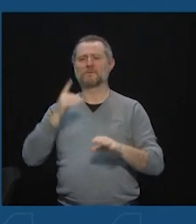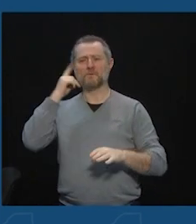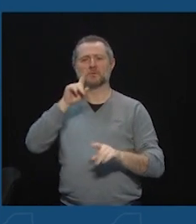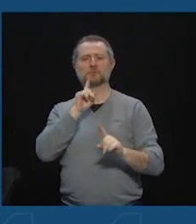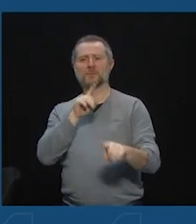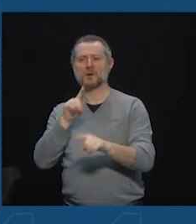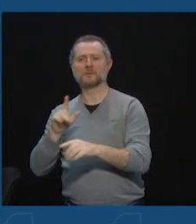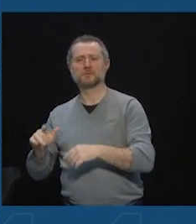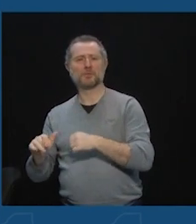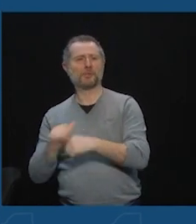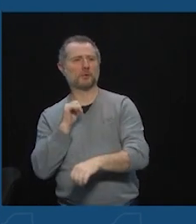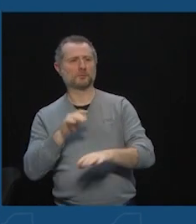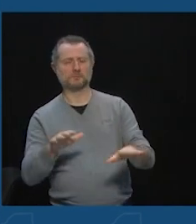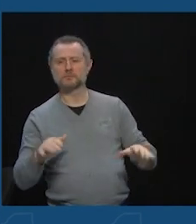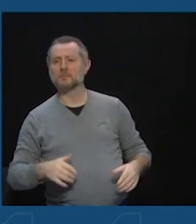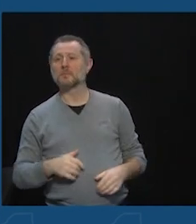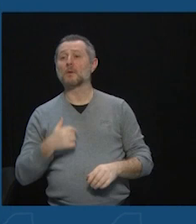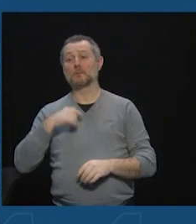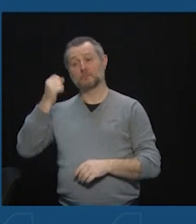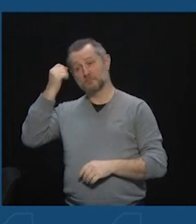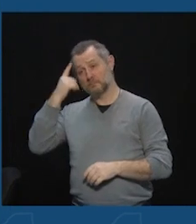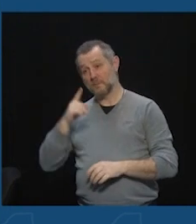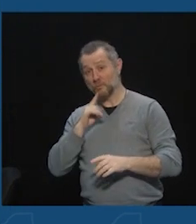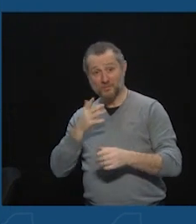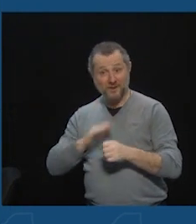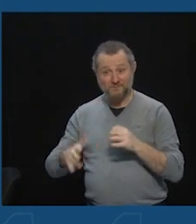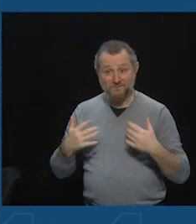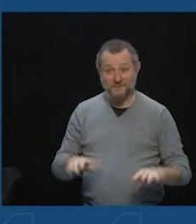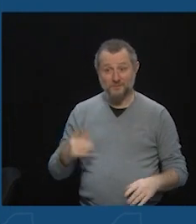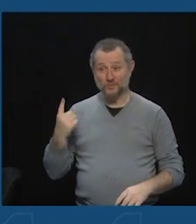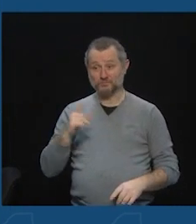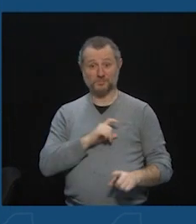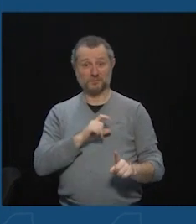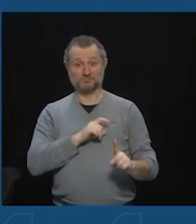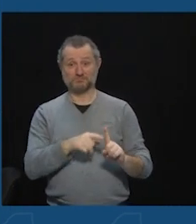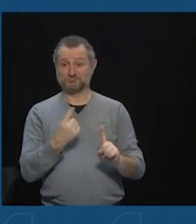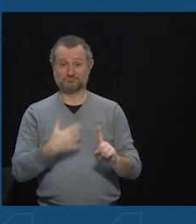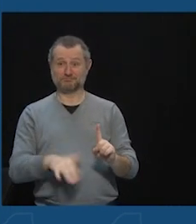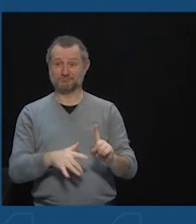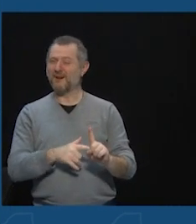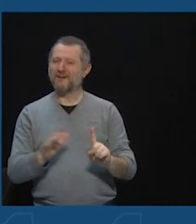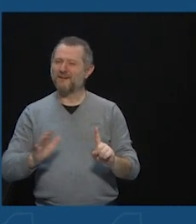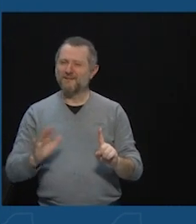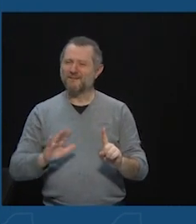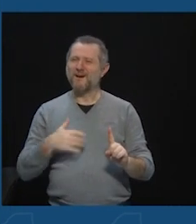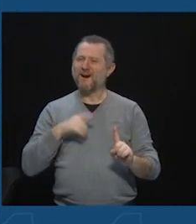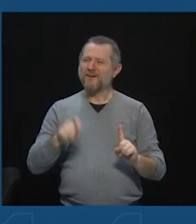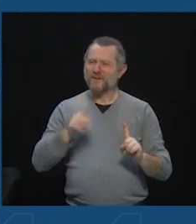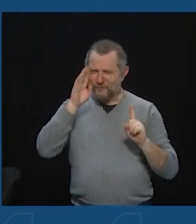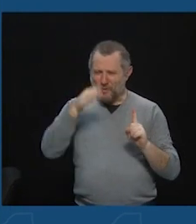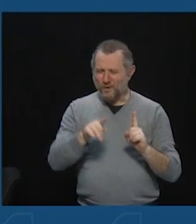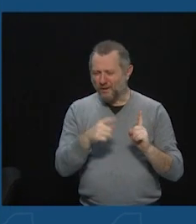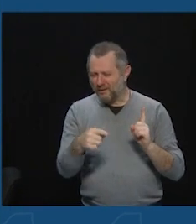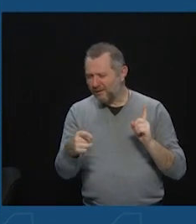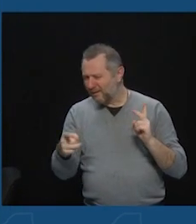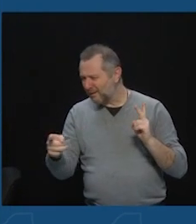law enforcement simply cannot be our sole focus when it comes to protecting our communities. You all know that.